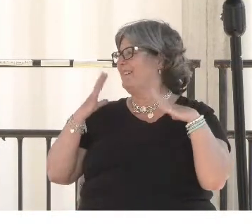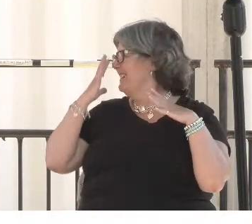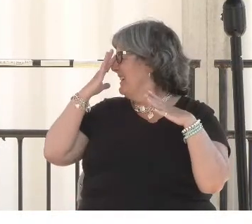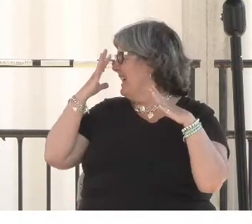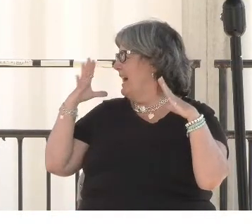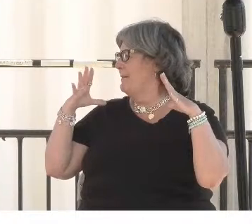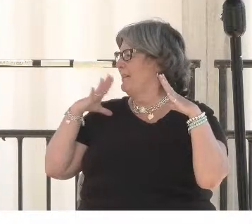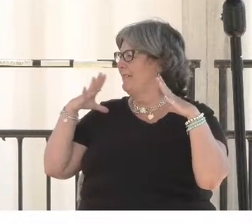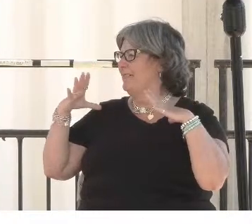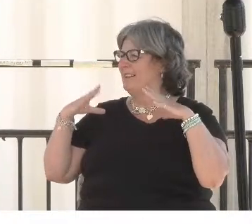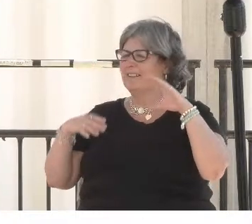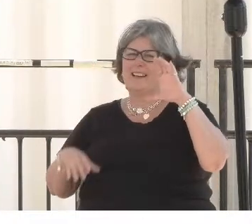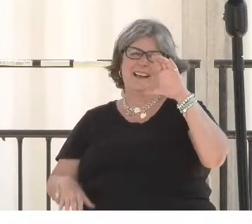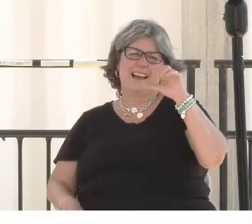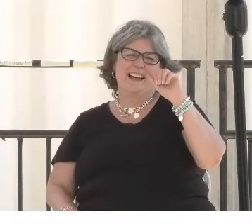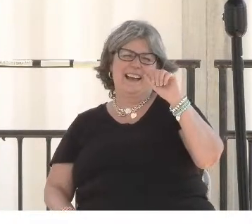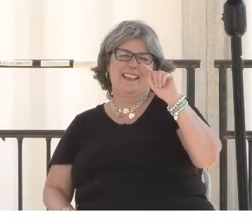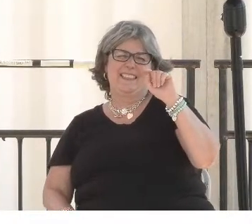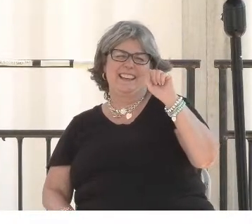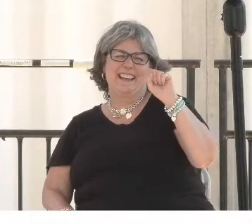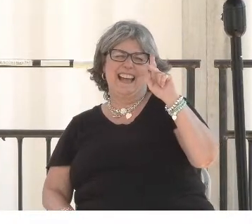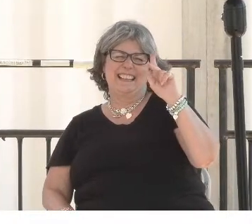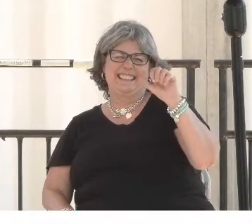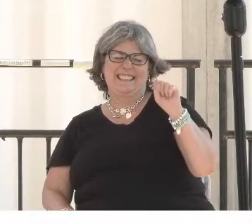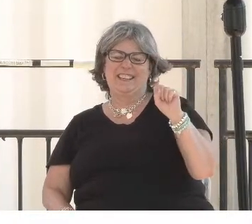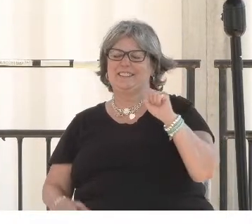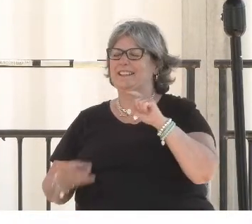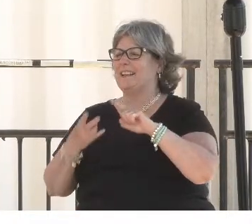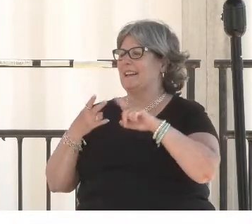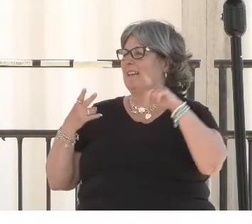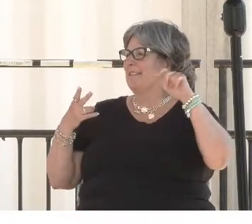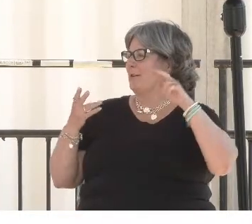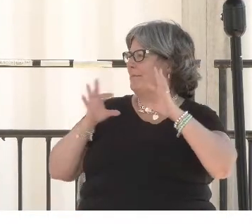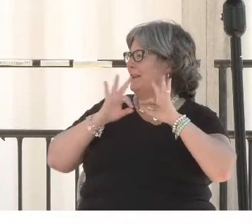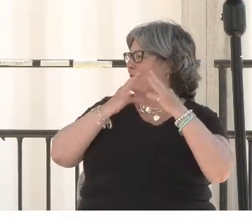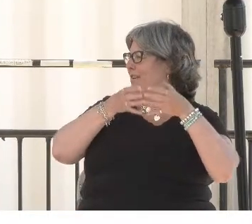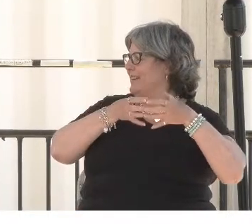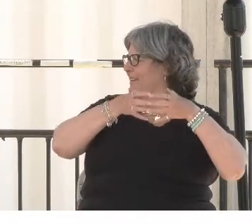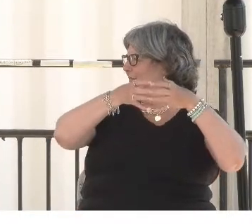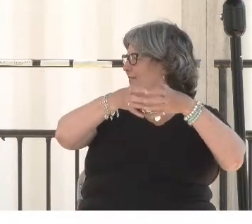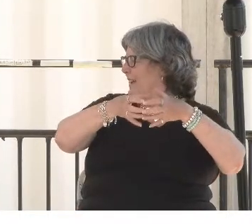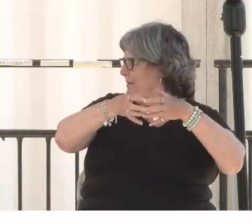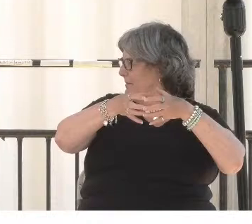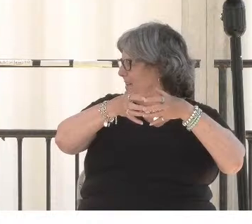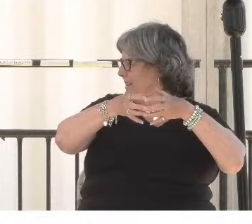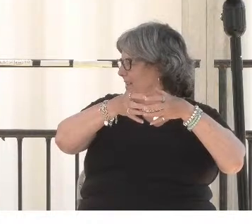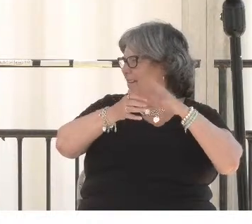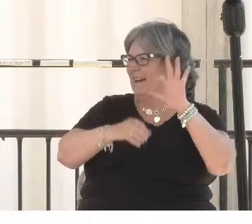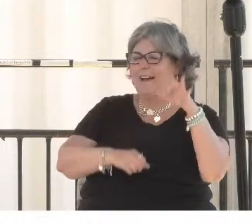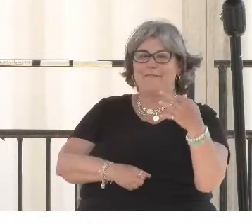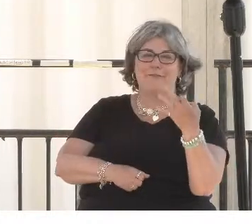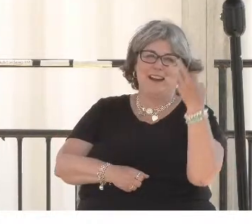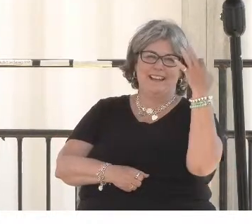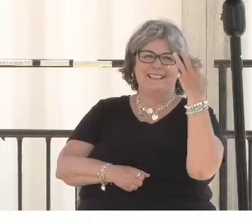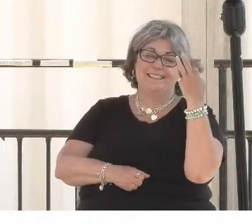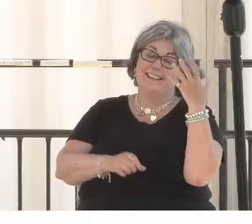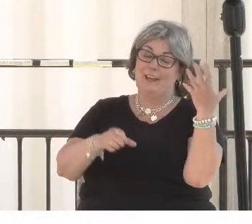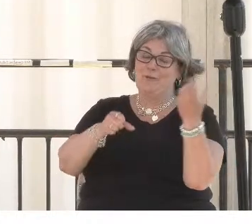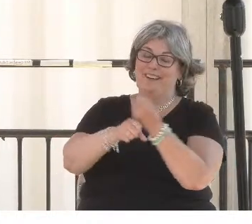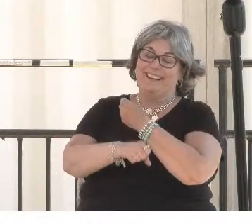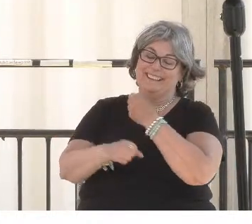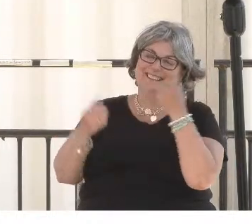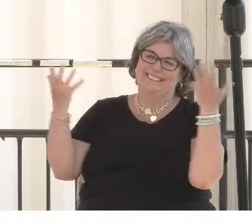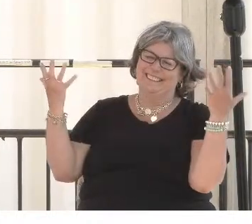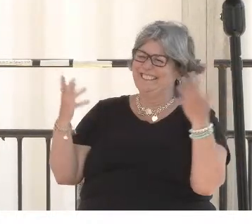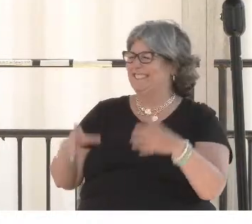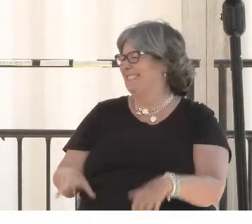on vacation up in the Catskills with my little boy. And Peter's taking his family around France and Italy. So he wins. Yeah.